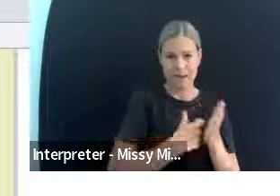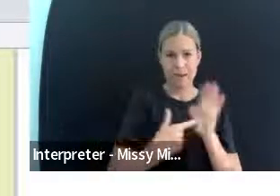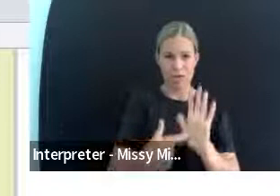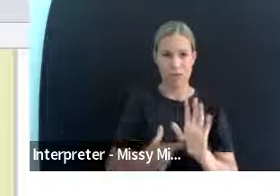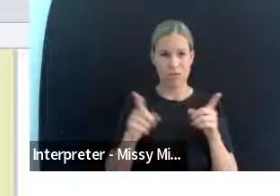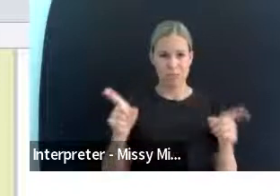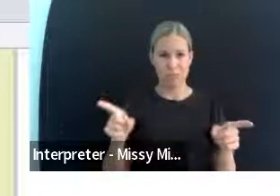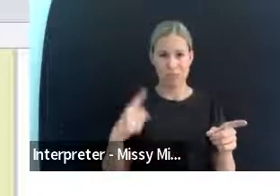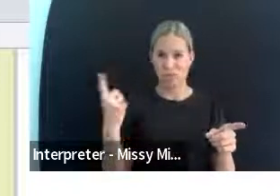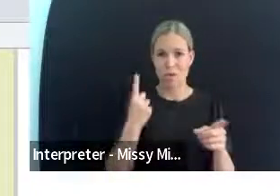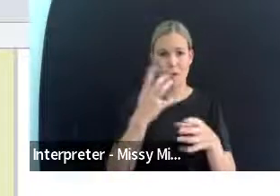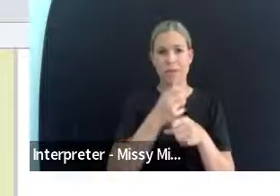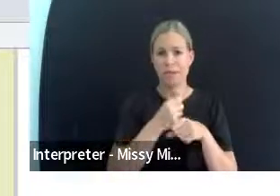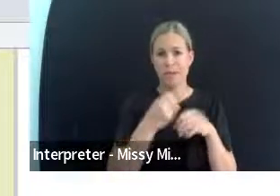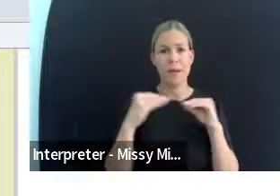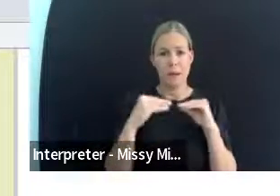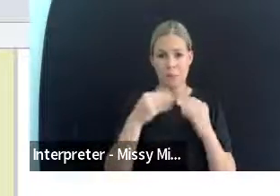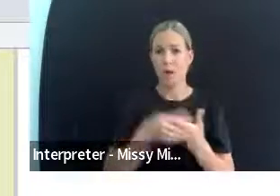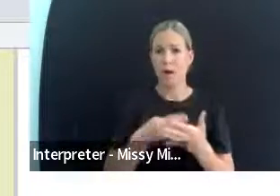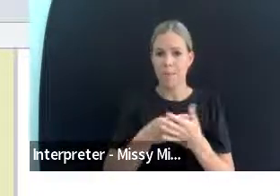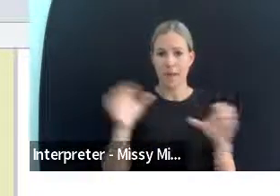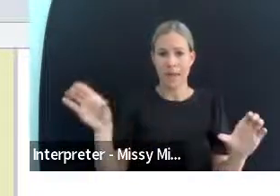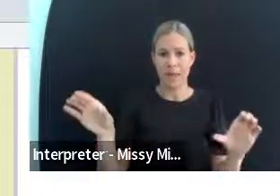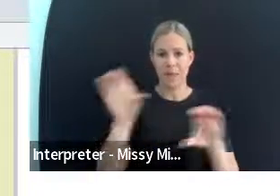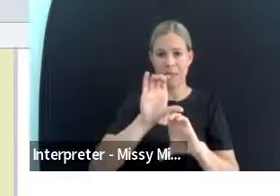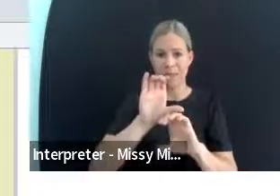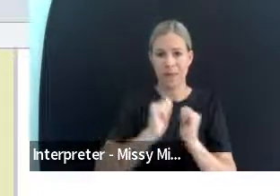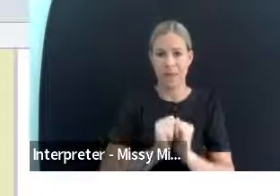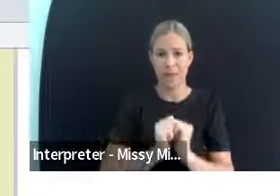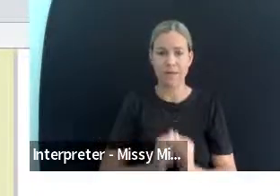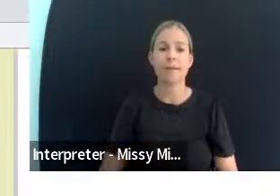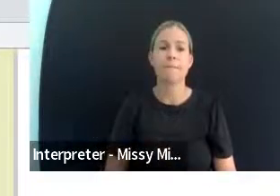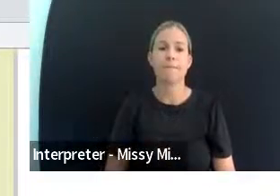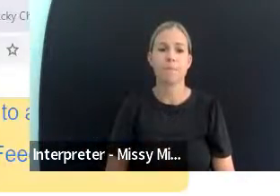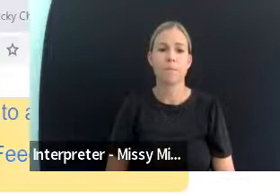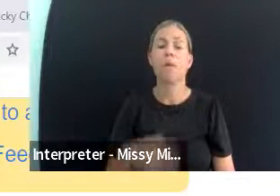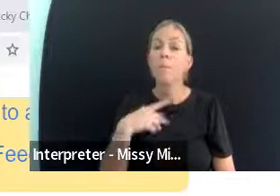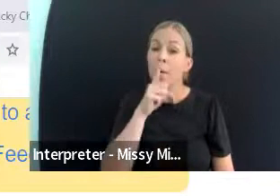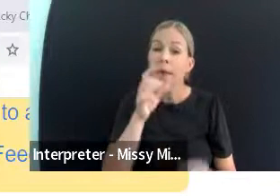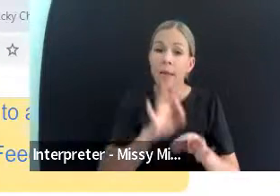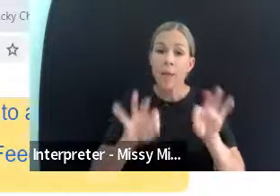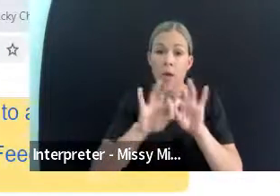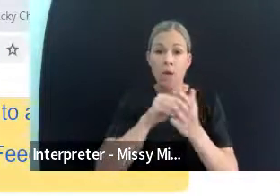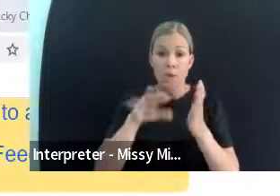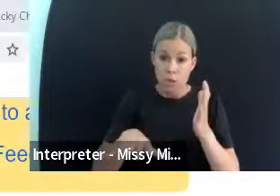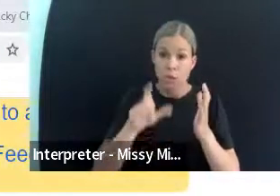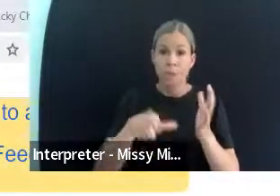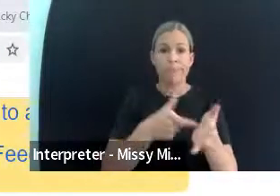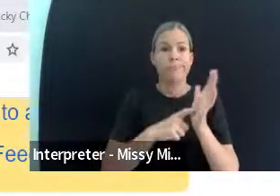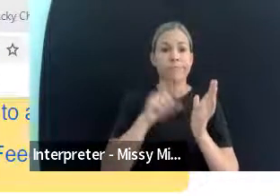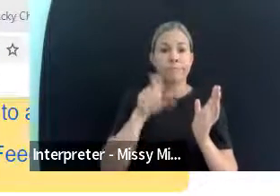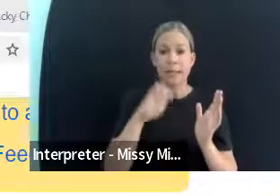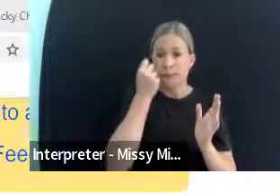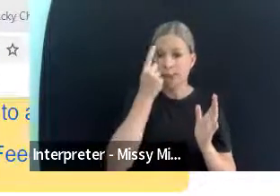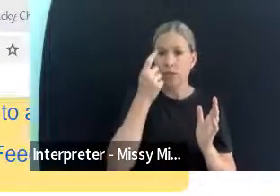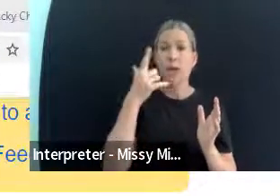numbers. So that is awesome. That's wonderful. But what's so very important is for the student to then understand what it's going to look